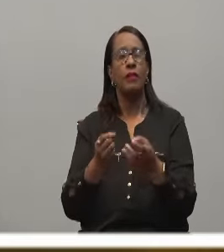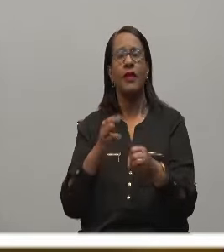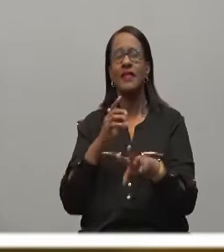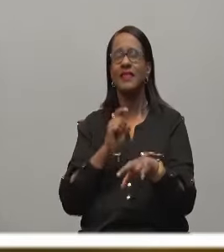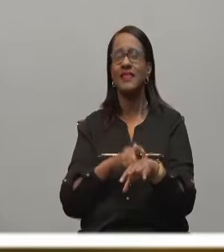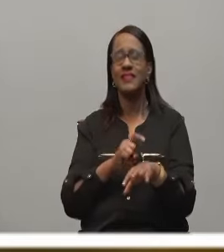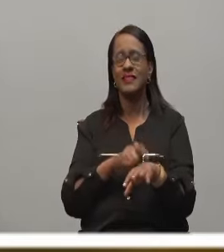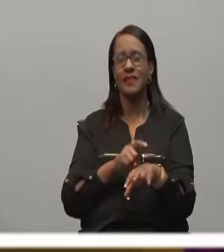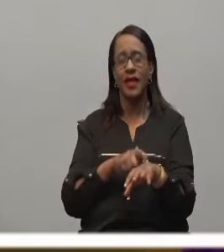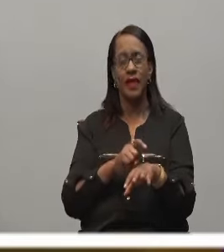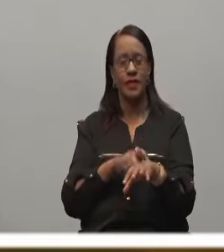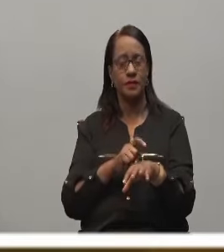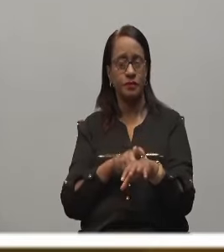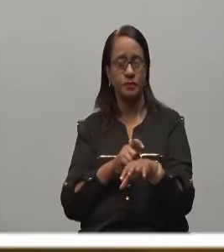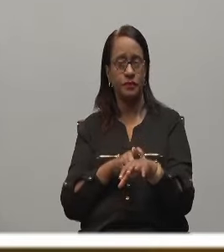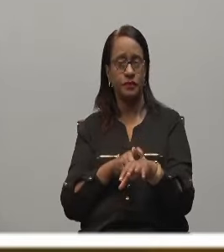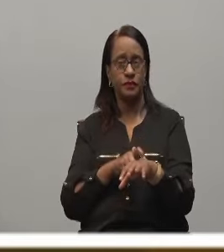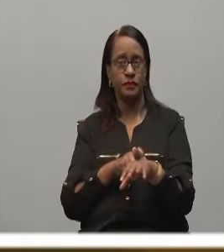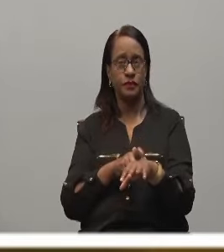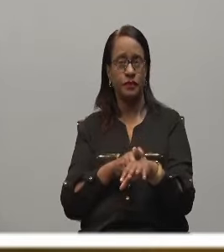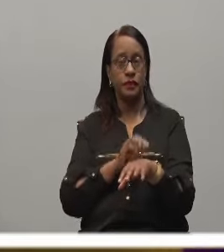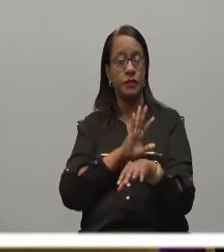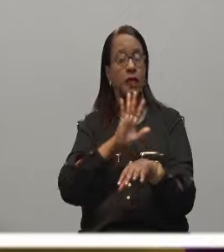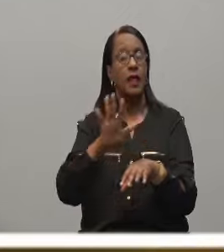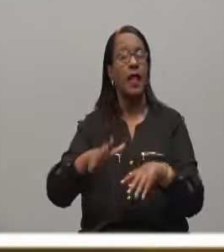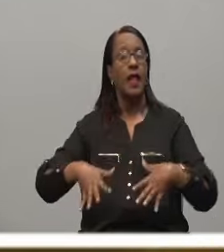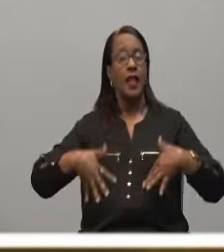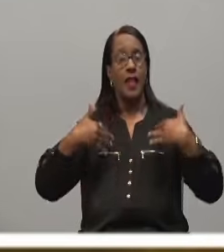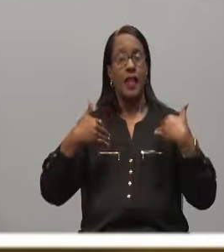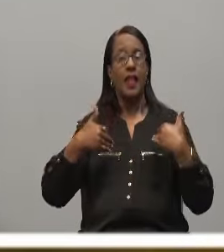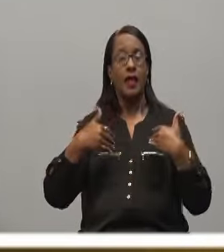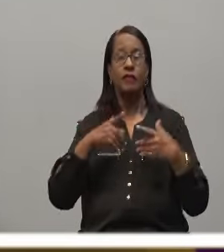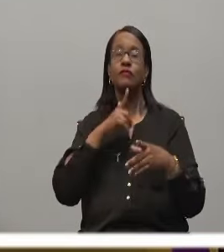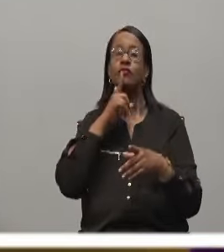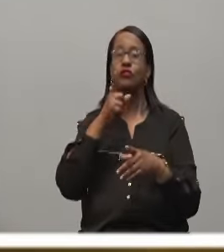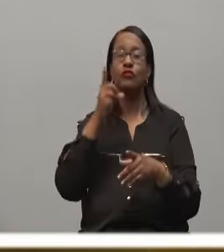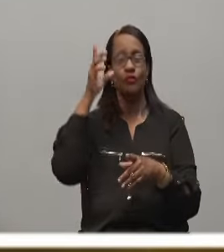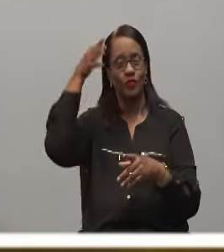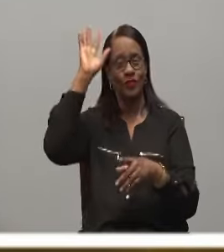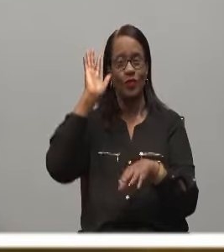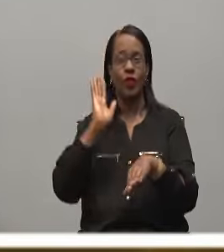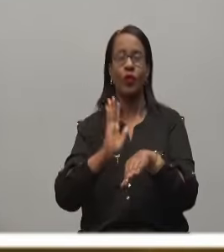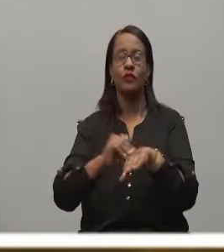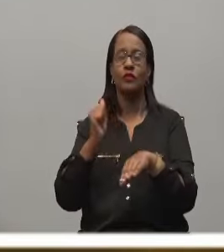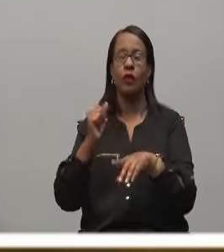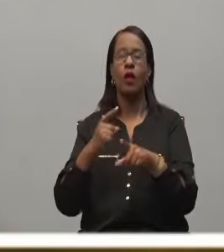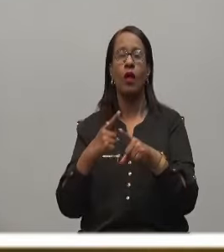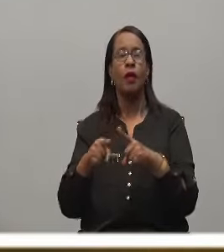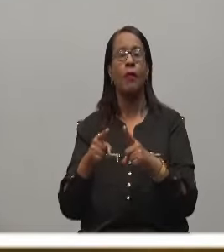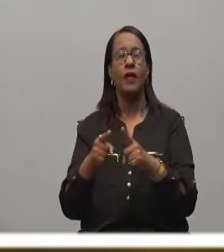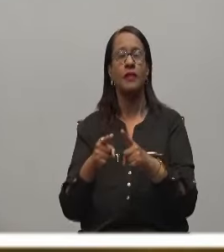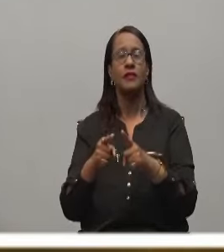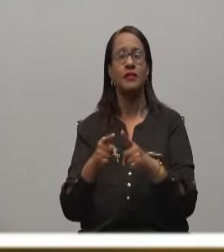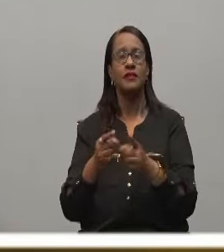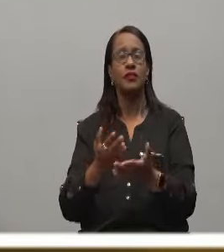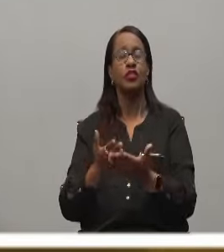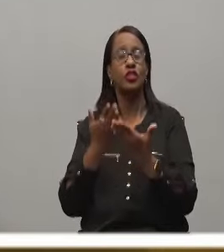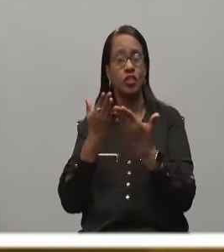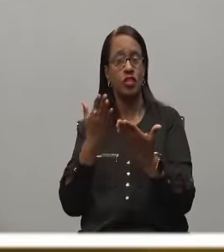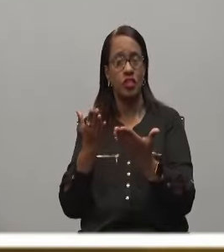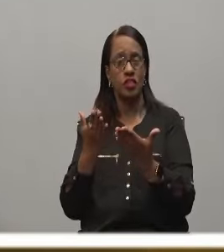but the suggestions and the delights are kind of sideways movements that distract us from the